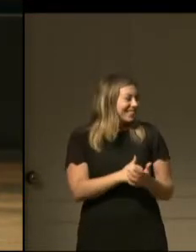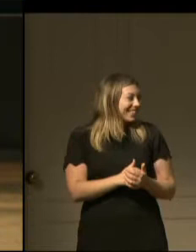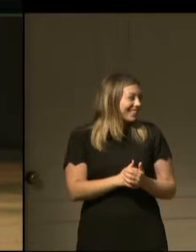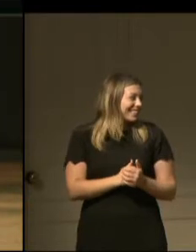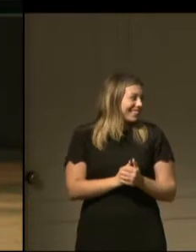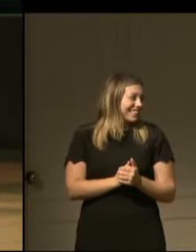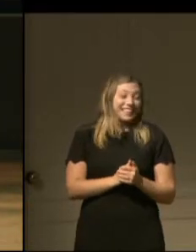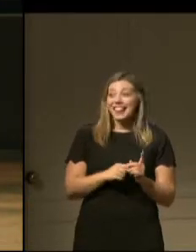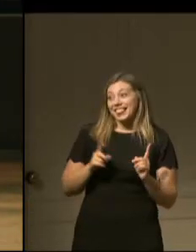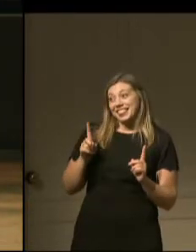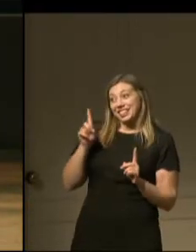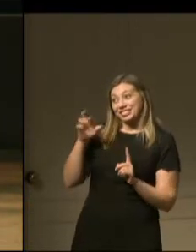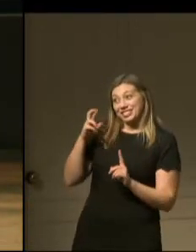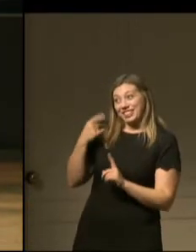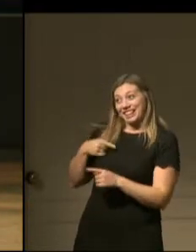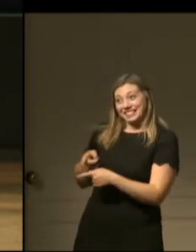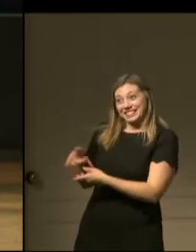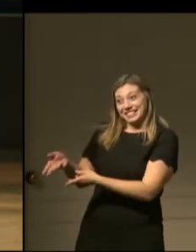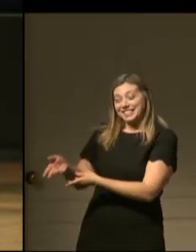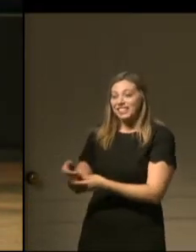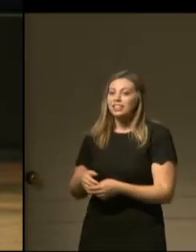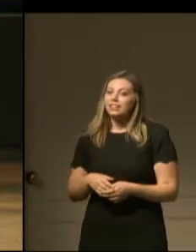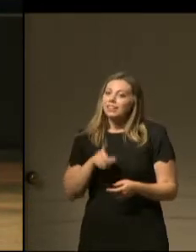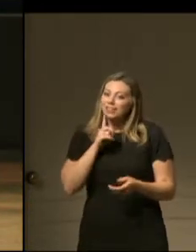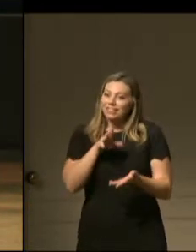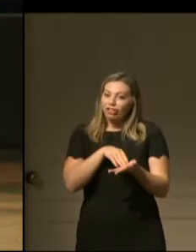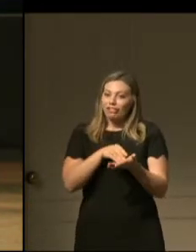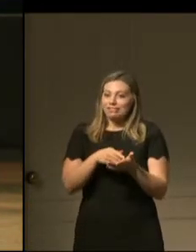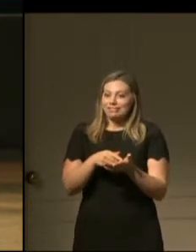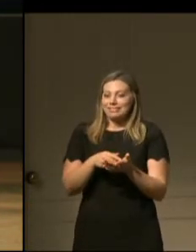the learning I did was very self-driven,